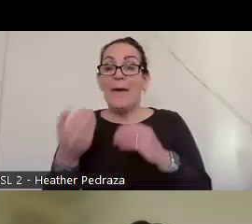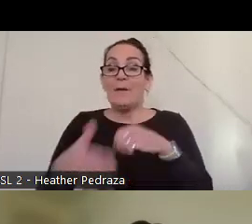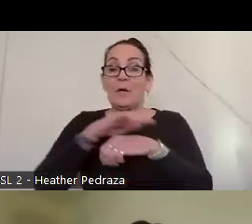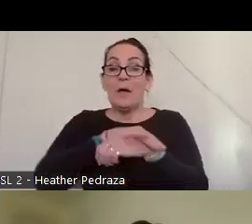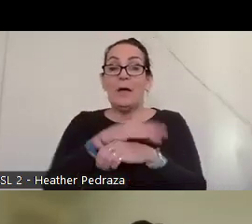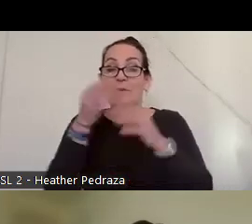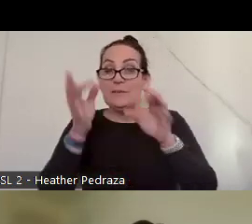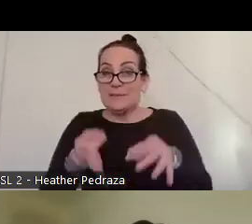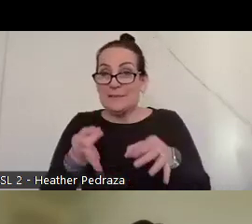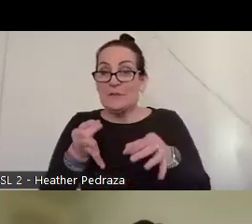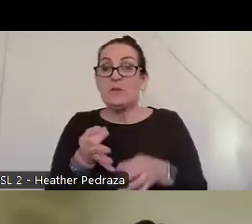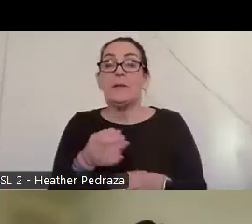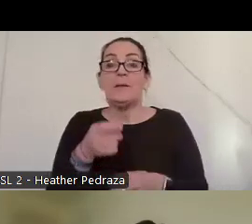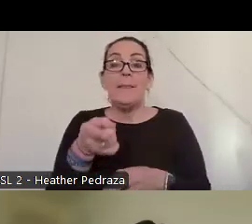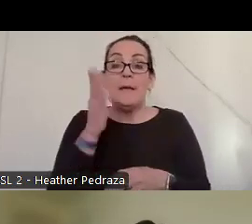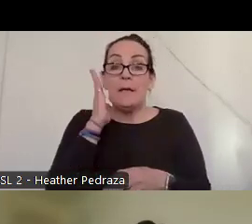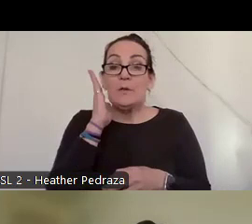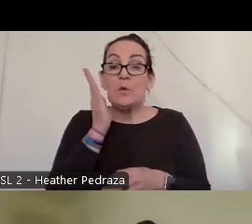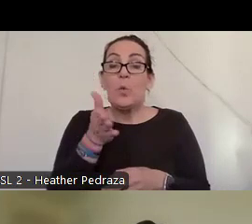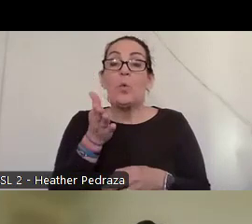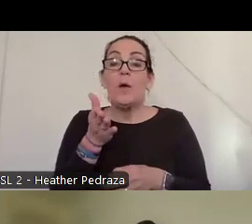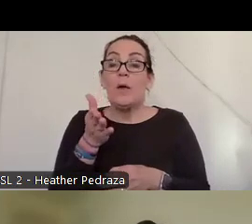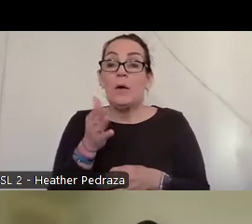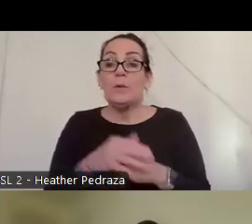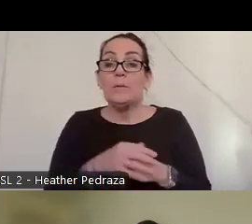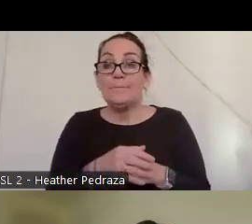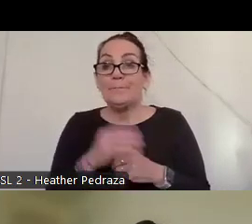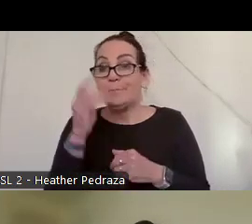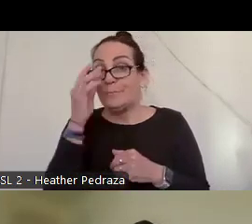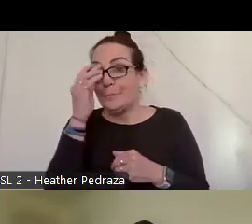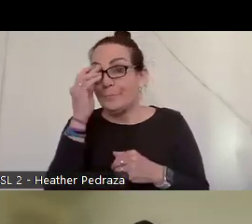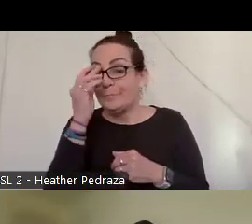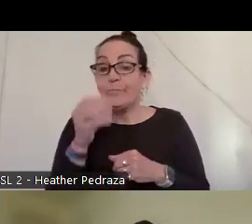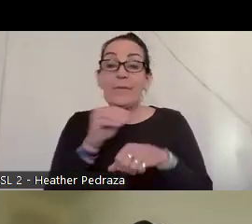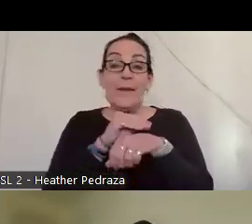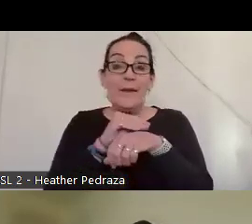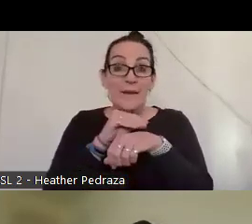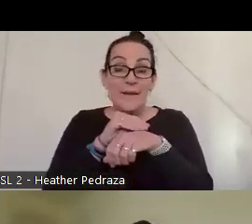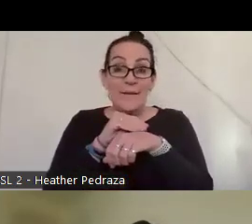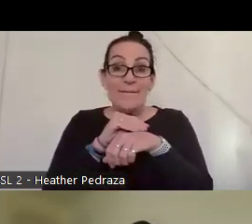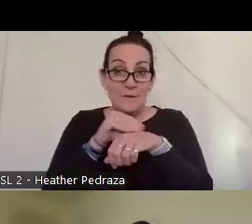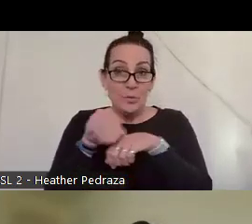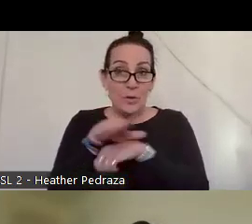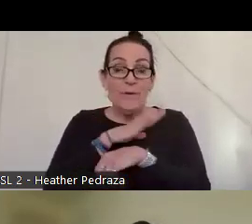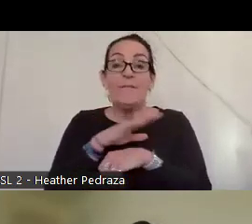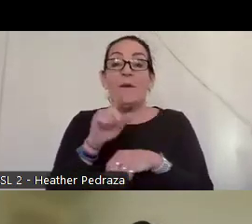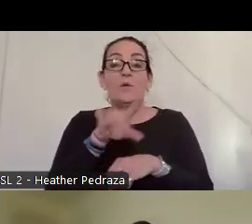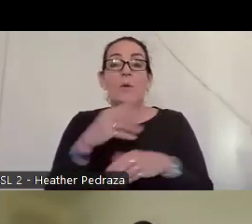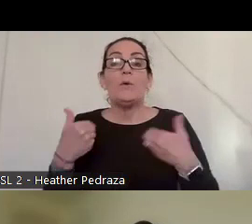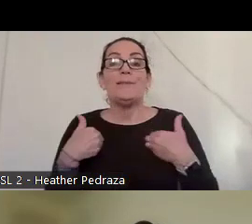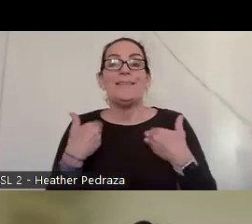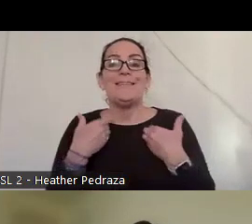is largely going to be something that affects younger folks that